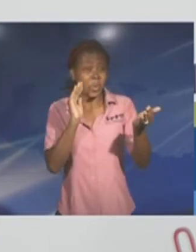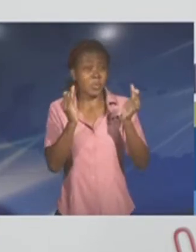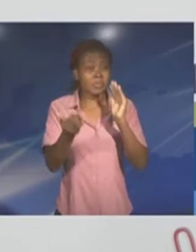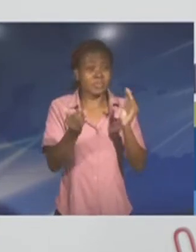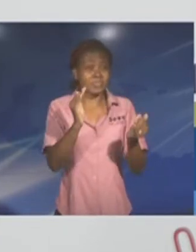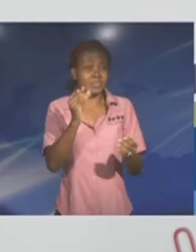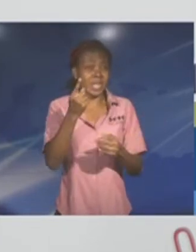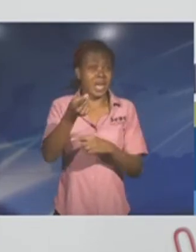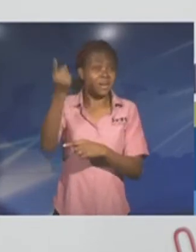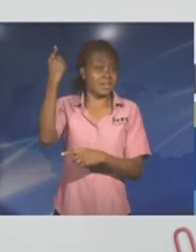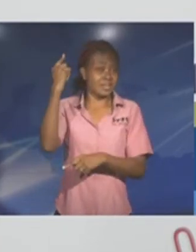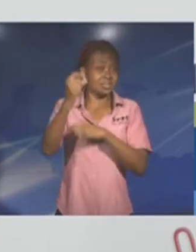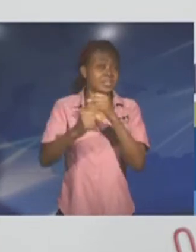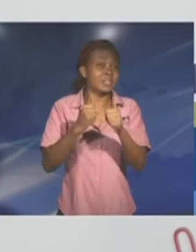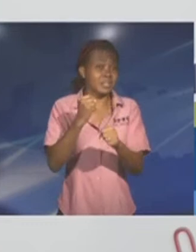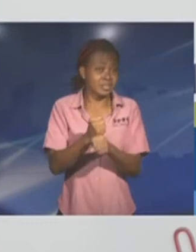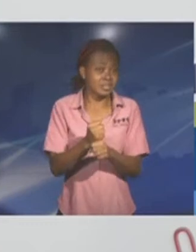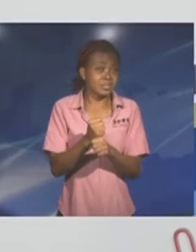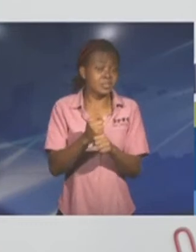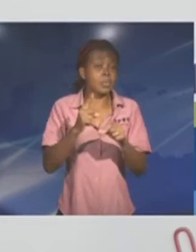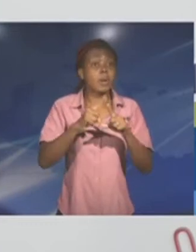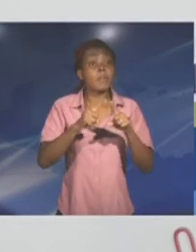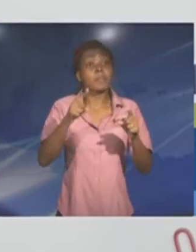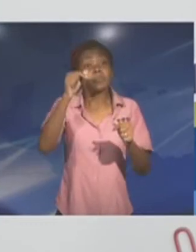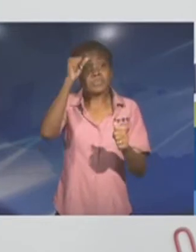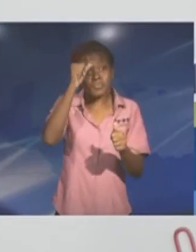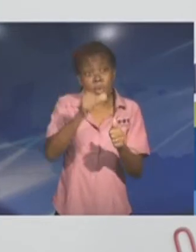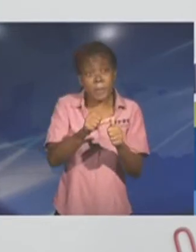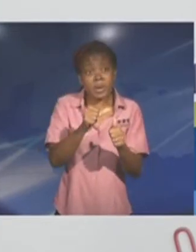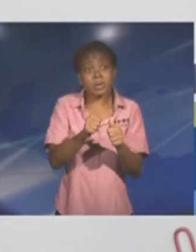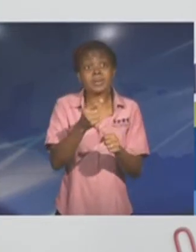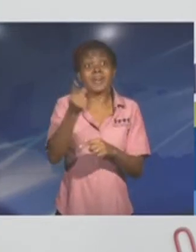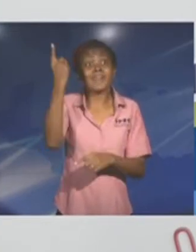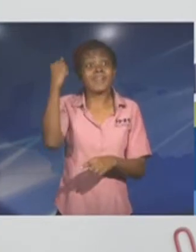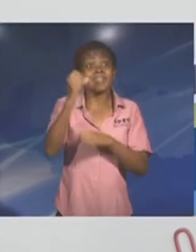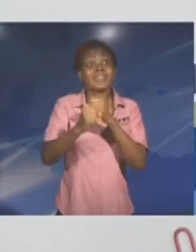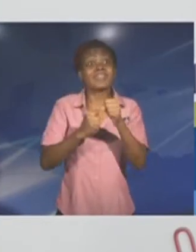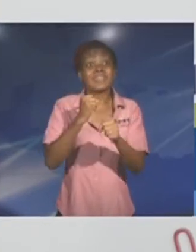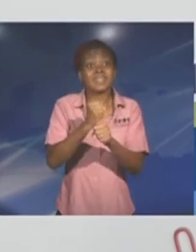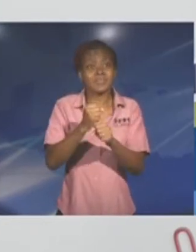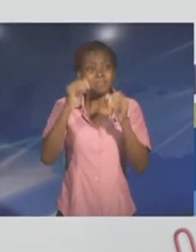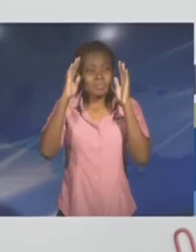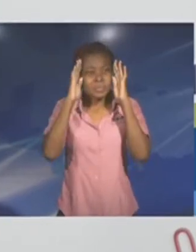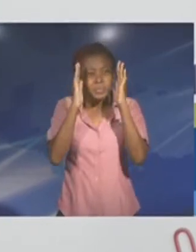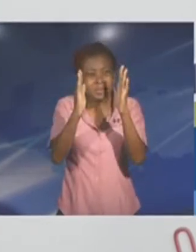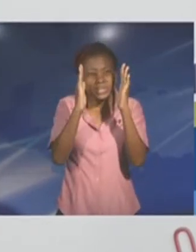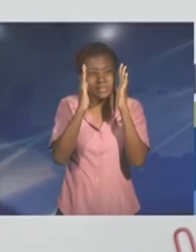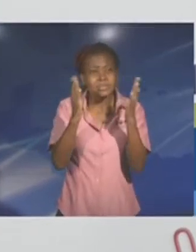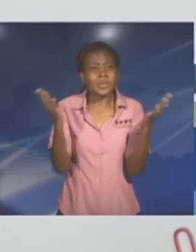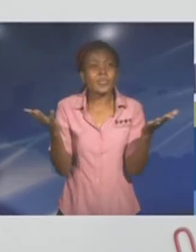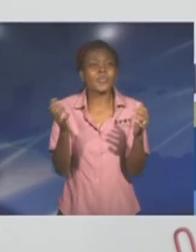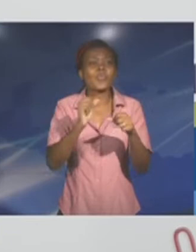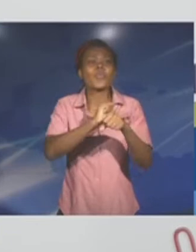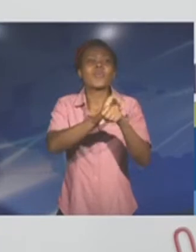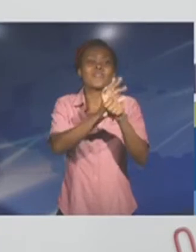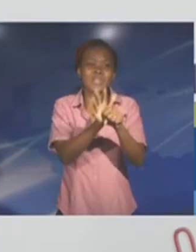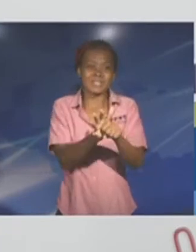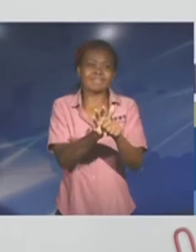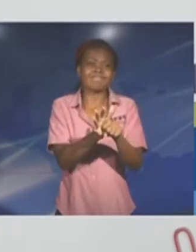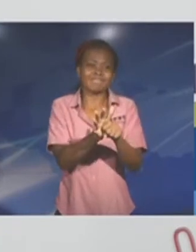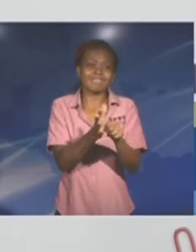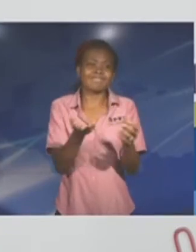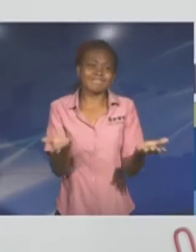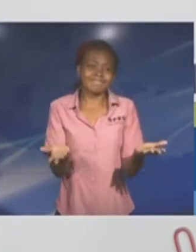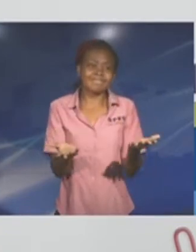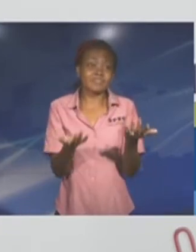bear in mind that the testing was more focused on COVID-19 last year to some extent